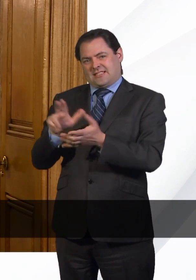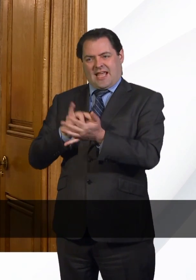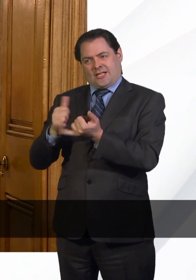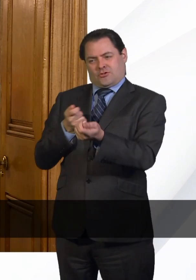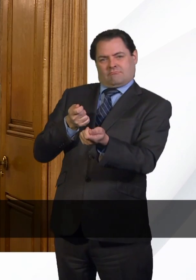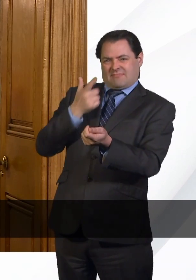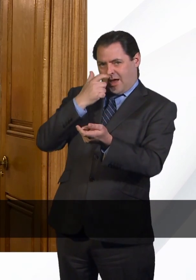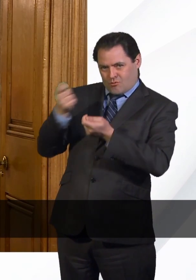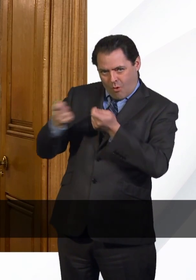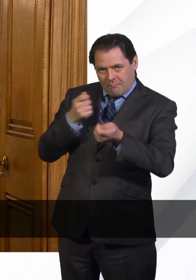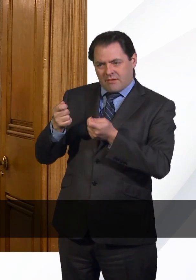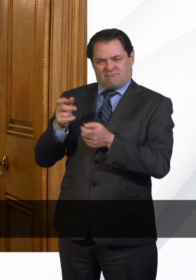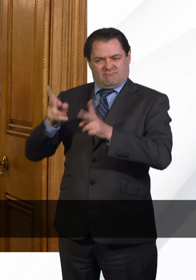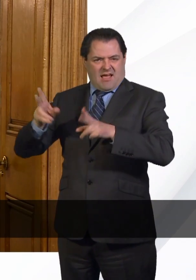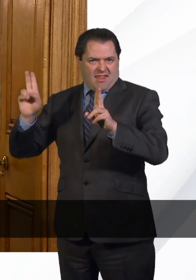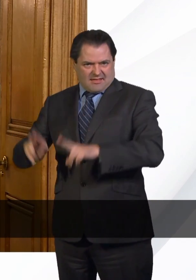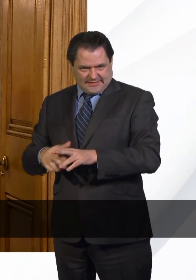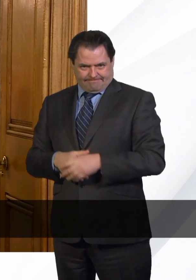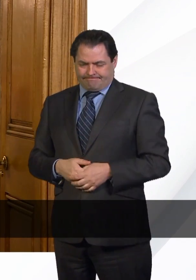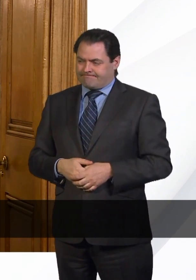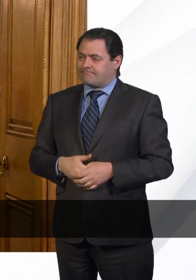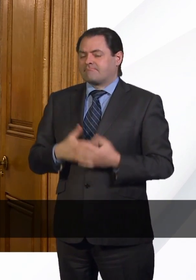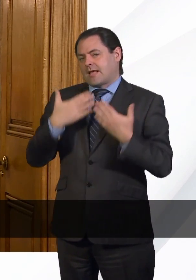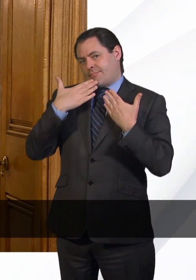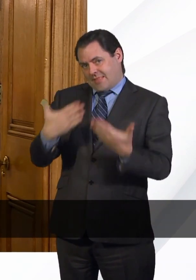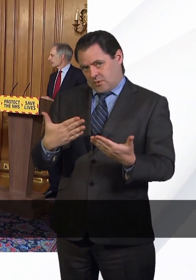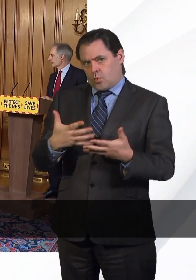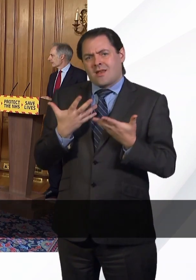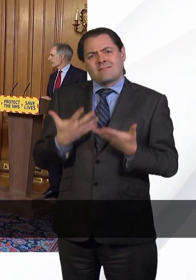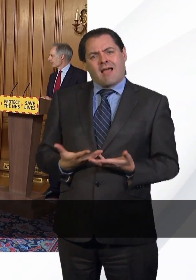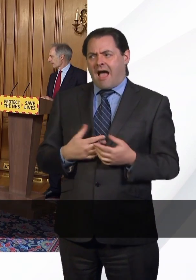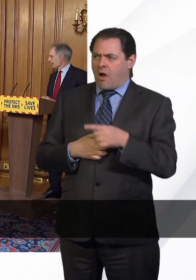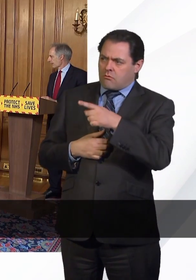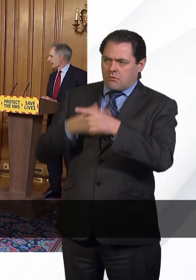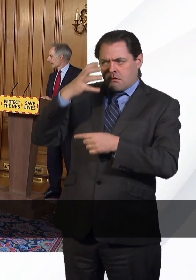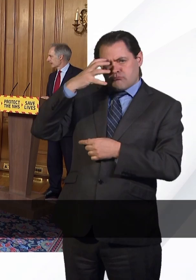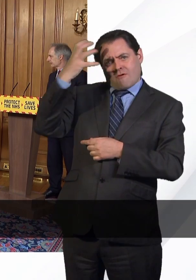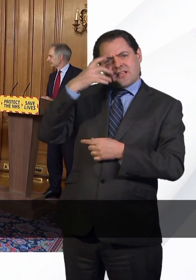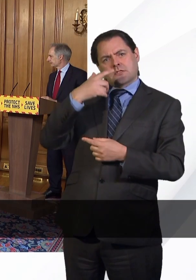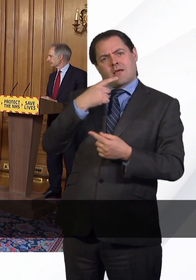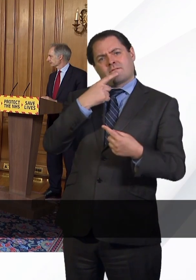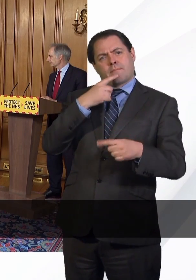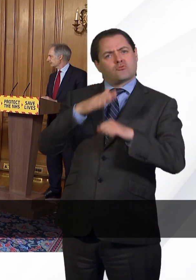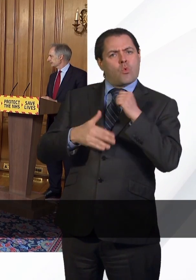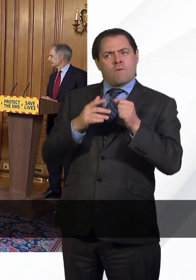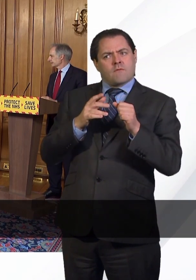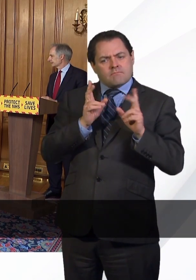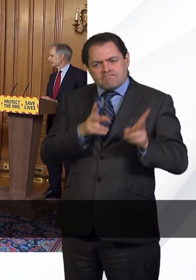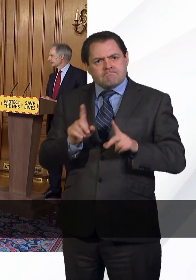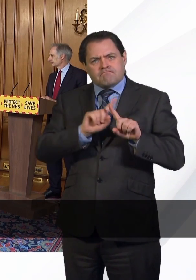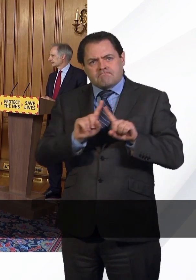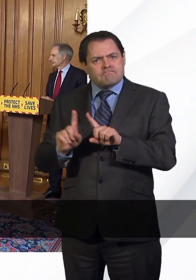I'll now turn to Professor Van Tam to take us through the day's charts. John. Thank you, Secretary